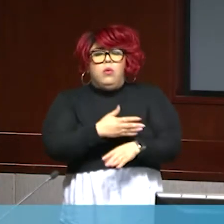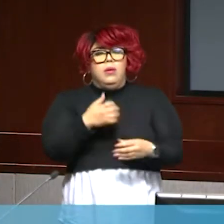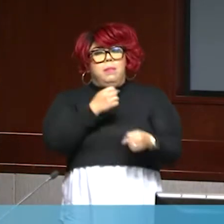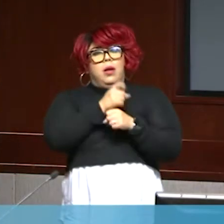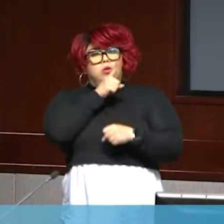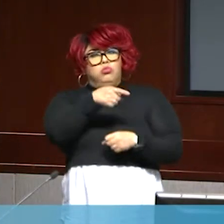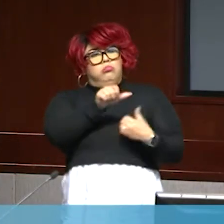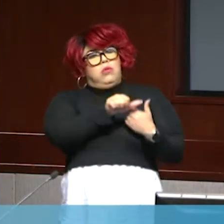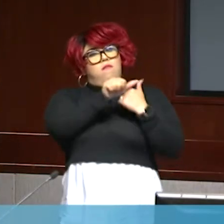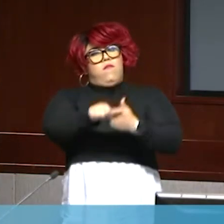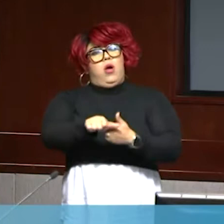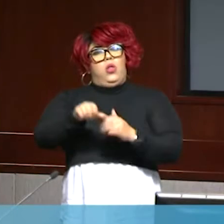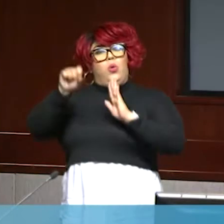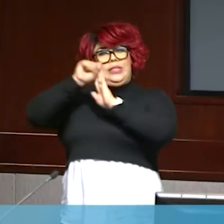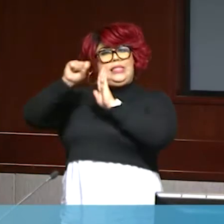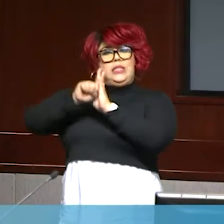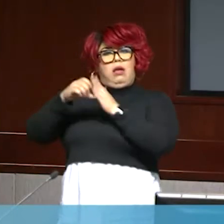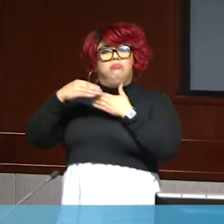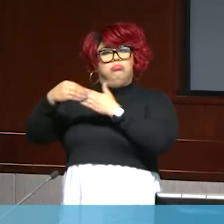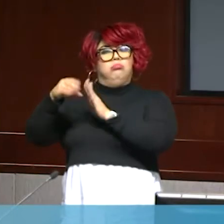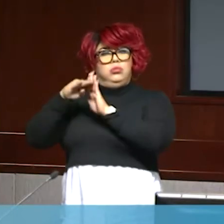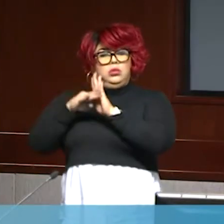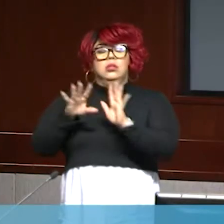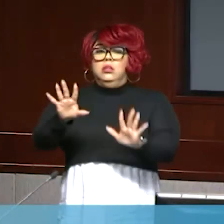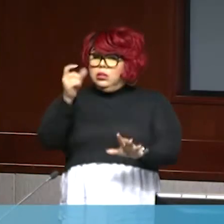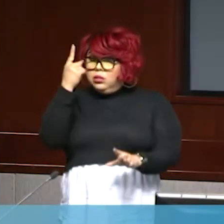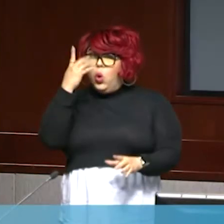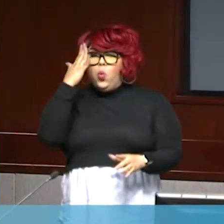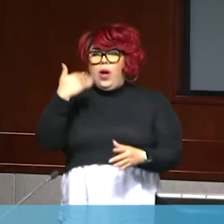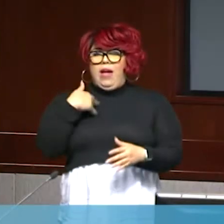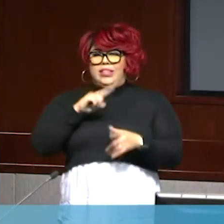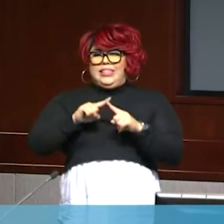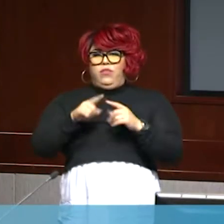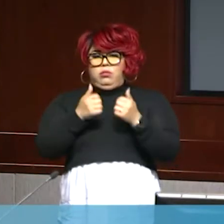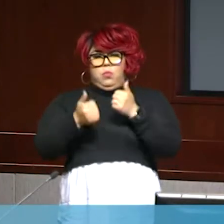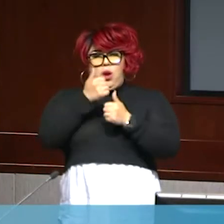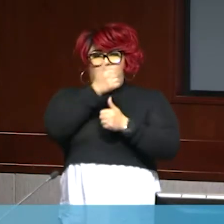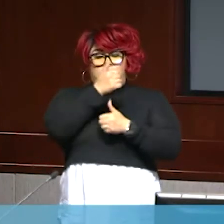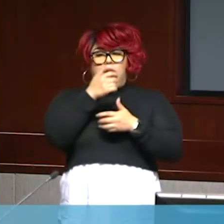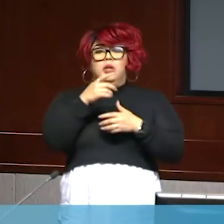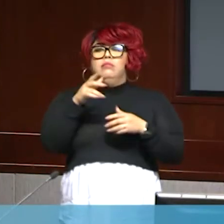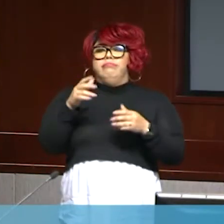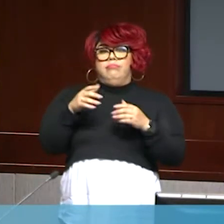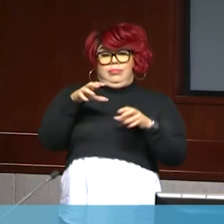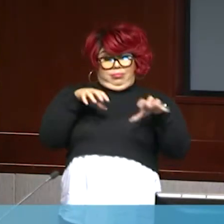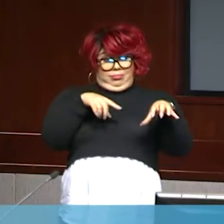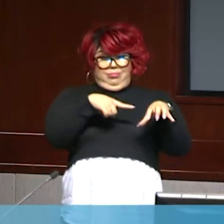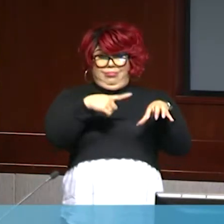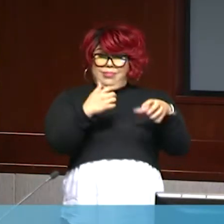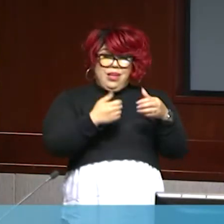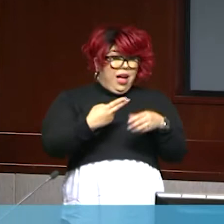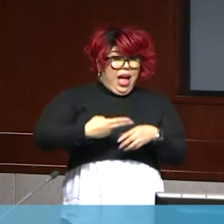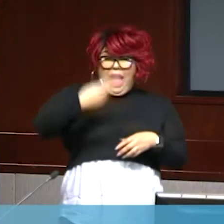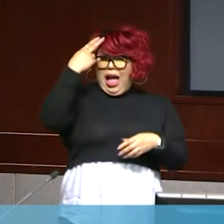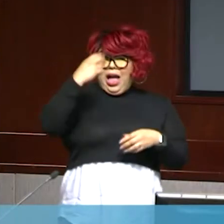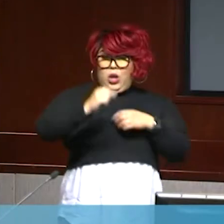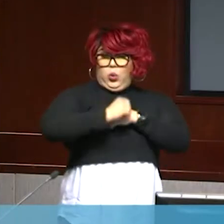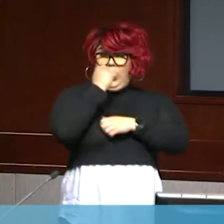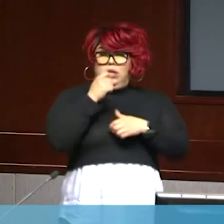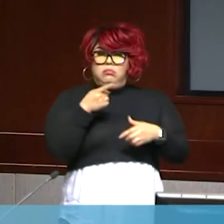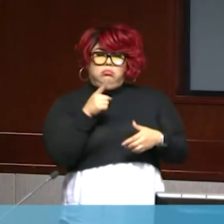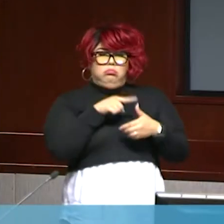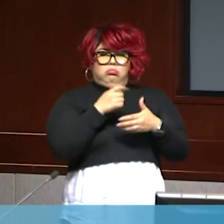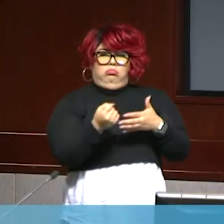state guidance. We will prioritize our visits starting with those that are at the highest risk, but we will be visiting